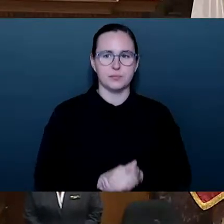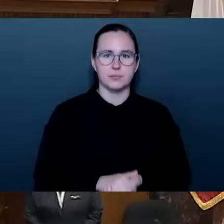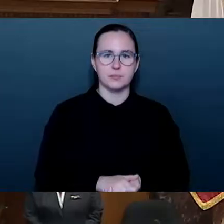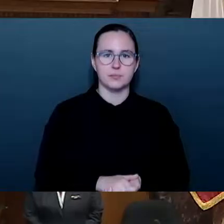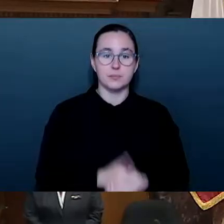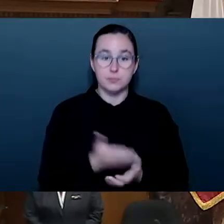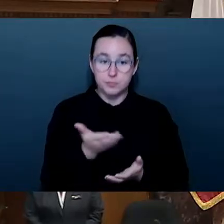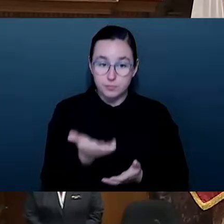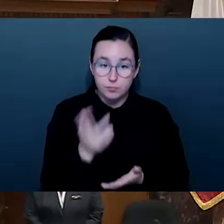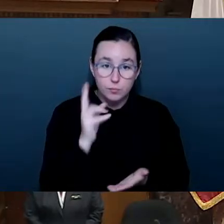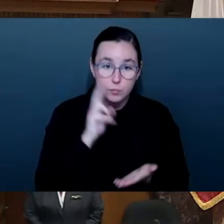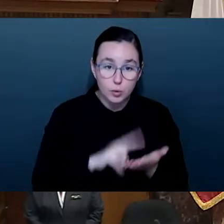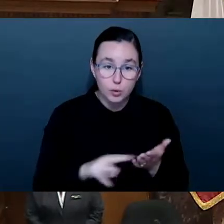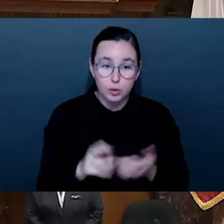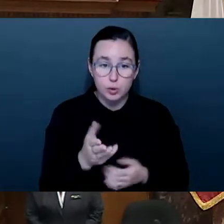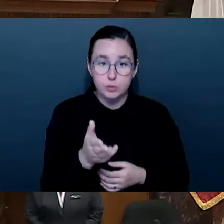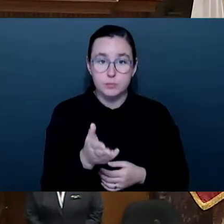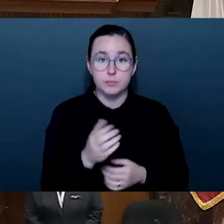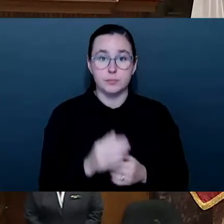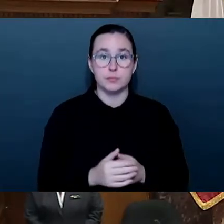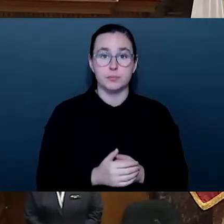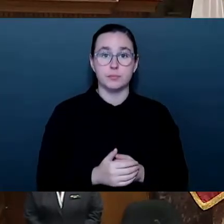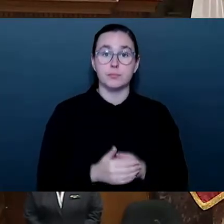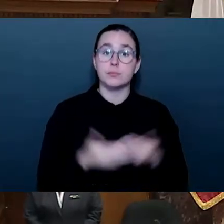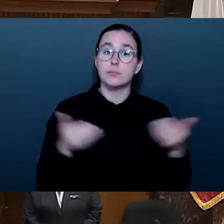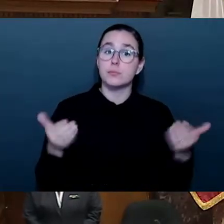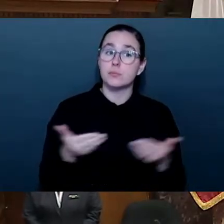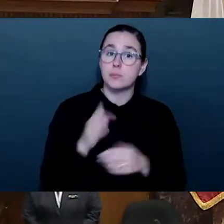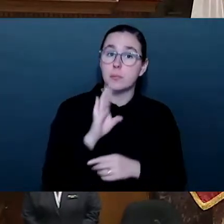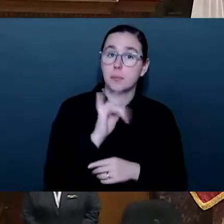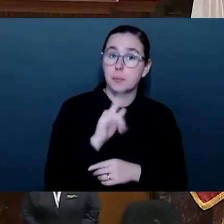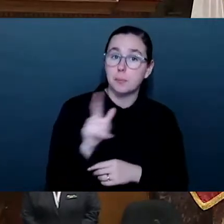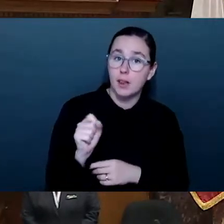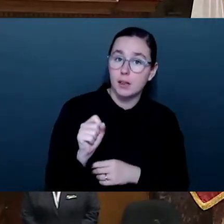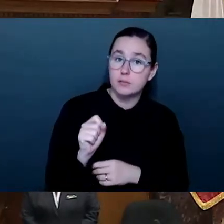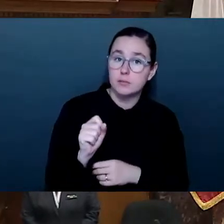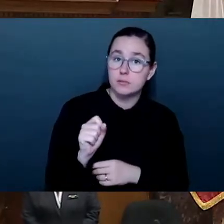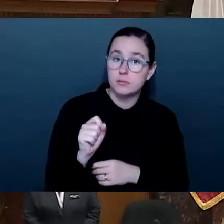Introduction of bills. Member for West Vancouver, Capilano.